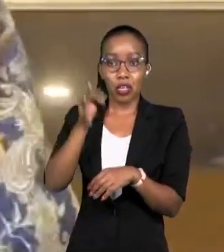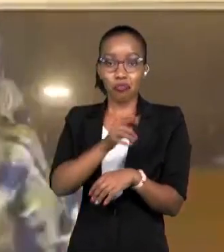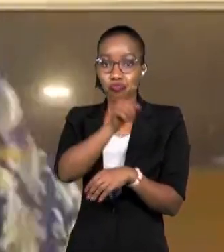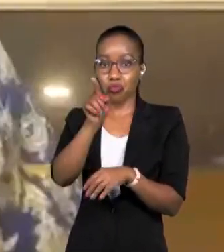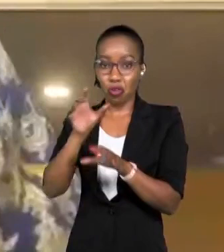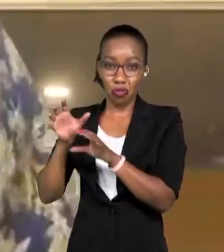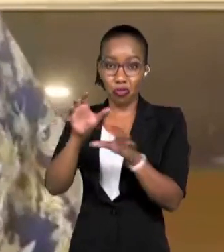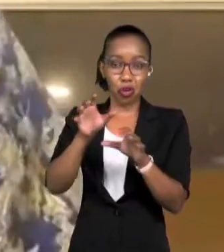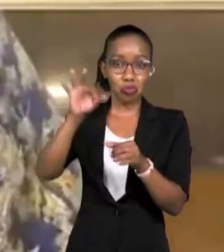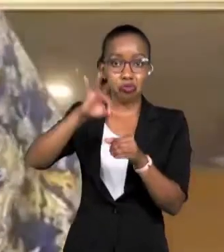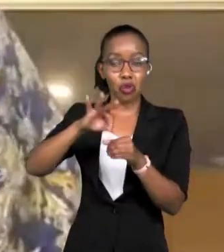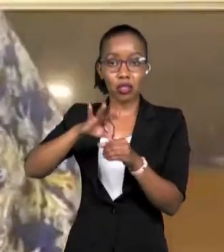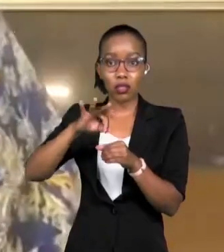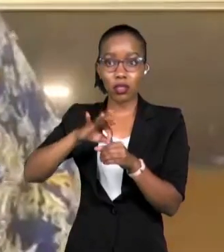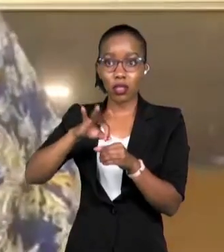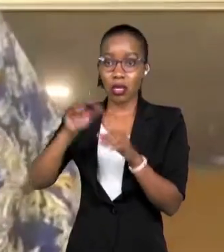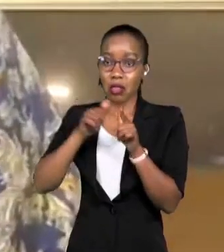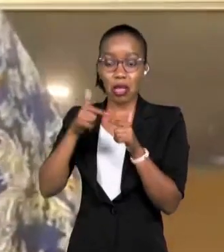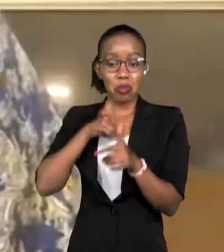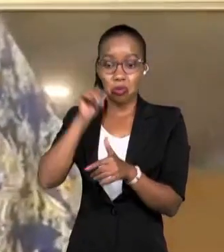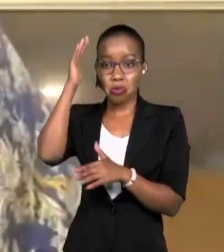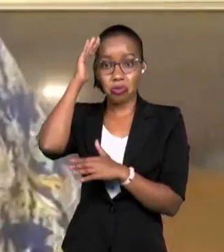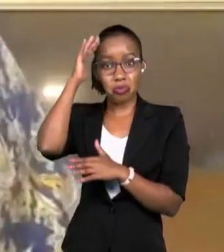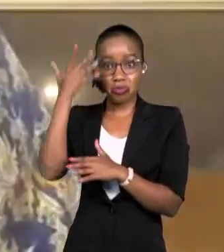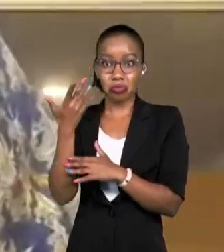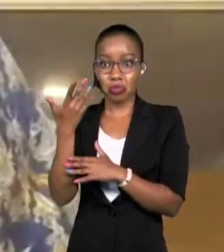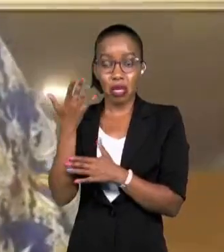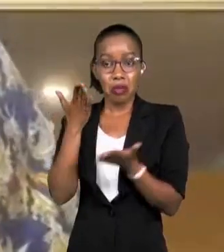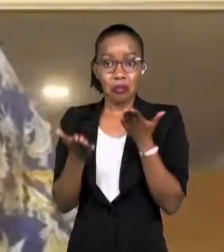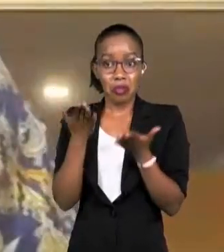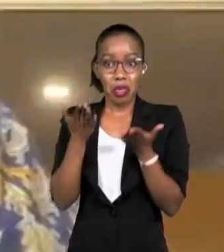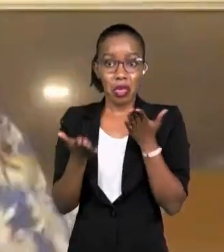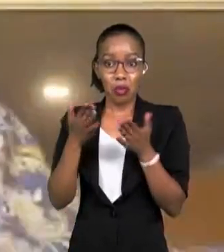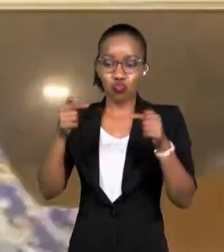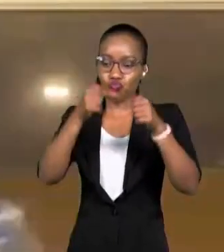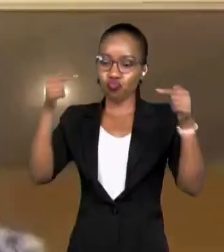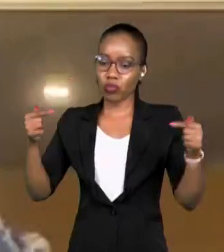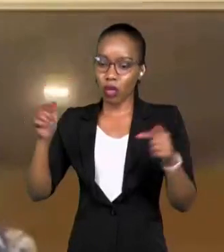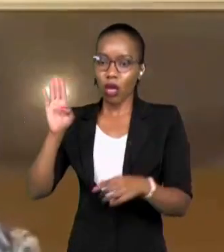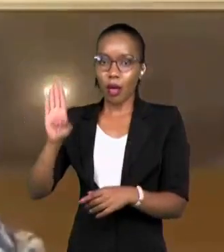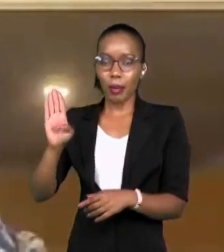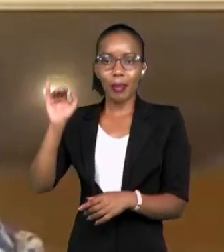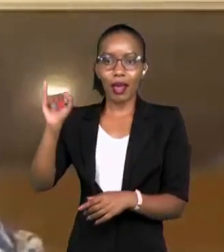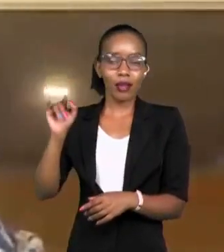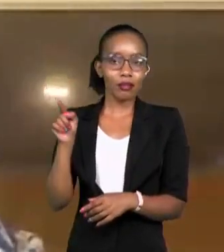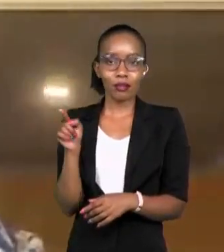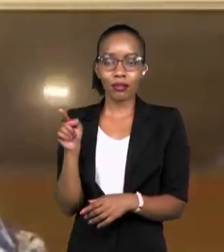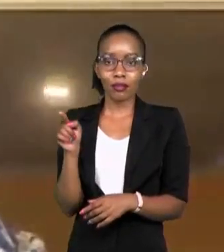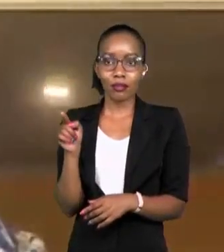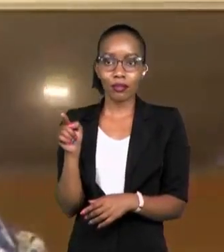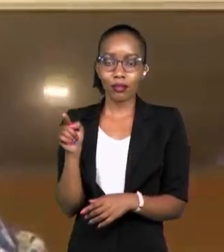influenced, then I do not know. Maybe the other side, which was opposing the bill,